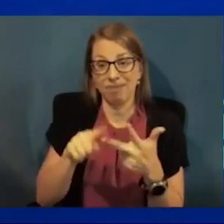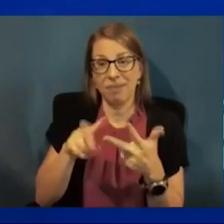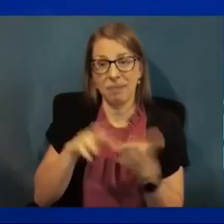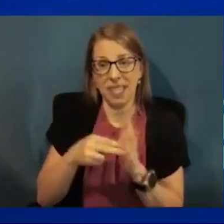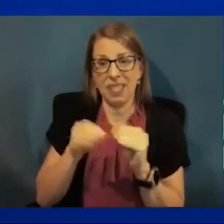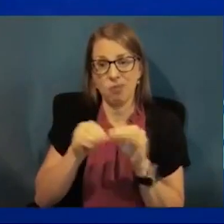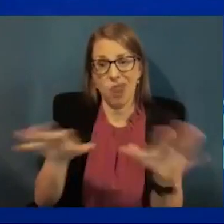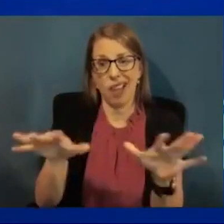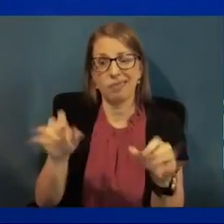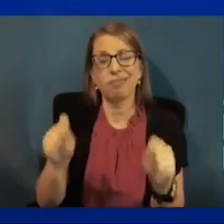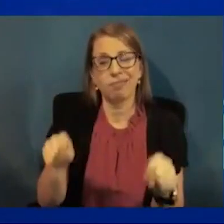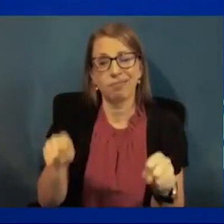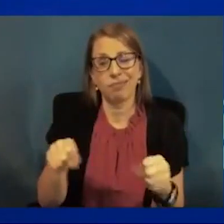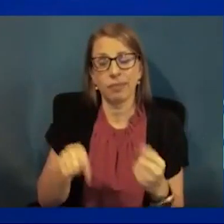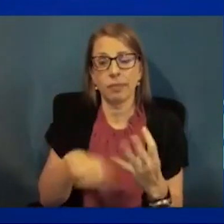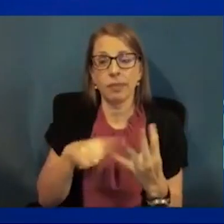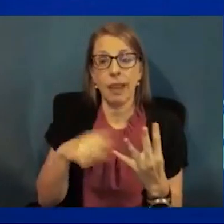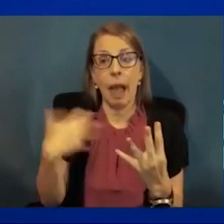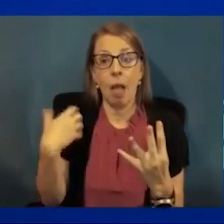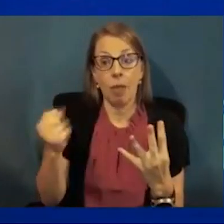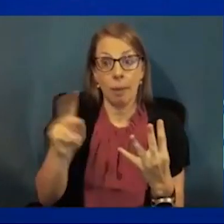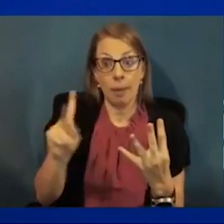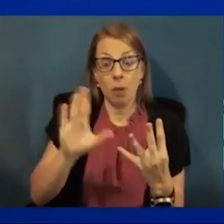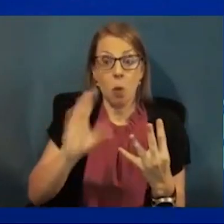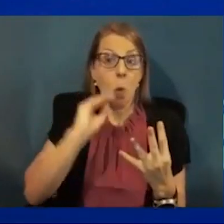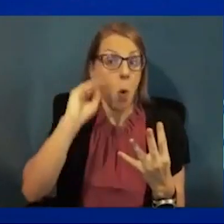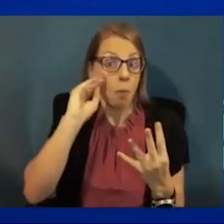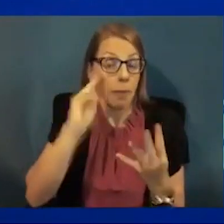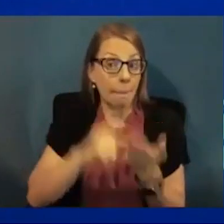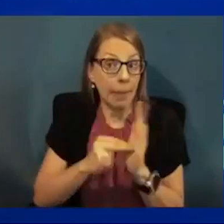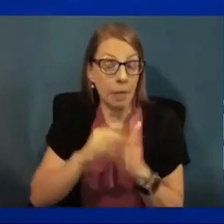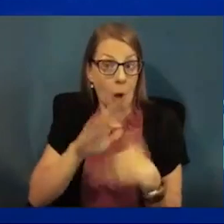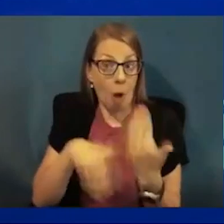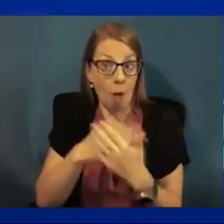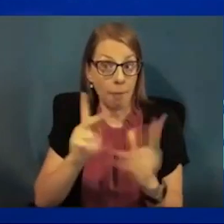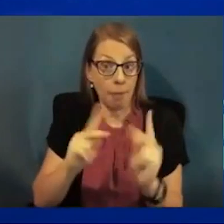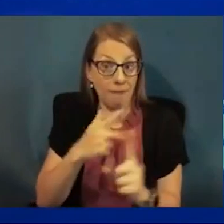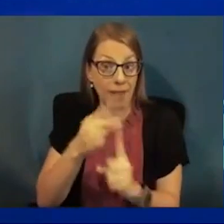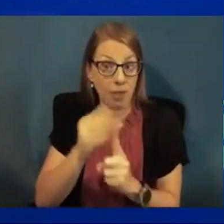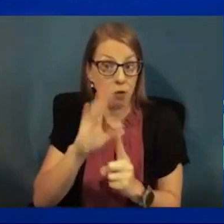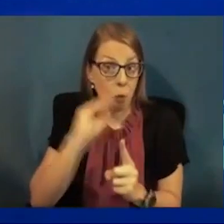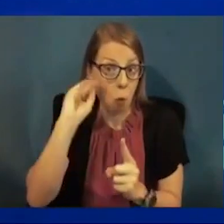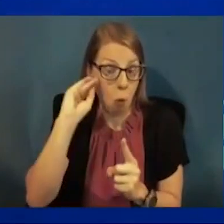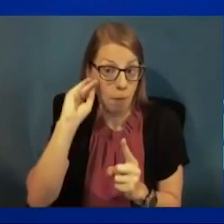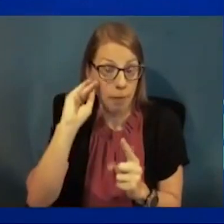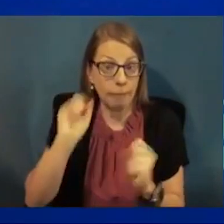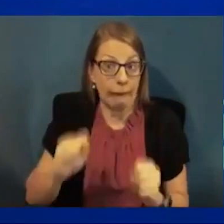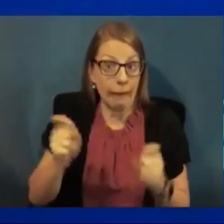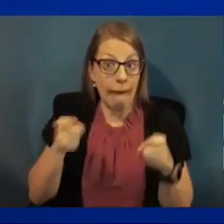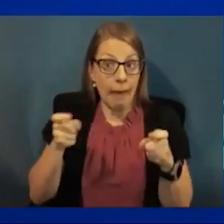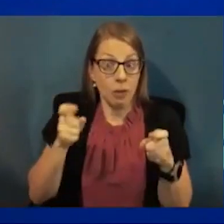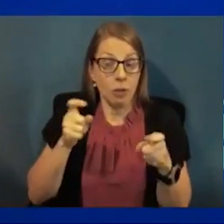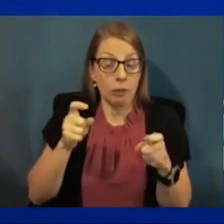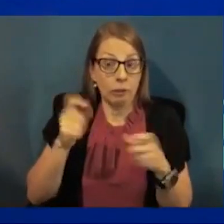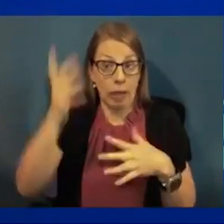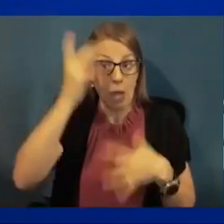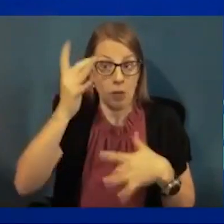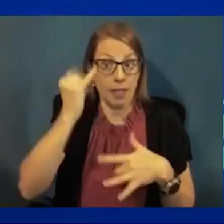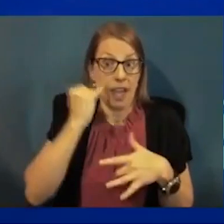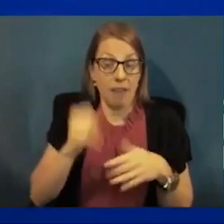How healthy are people at your home? Is everybody at your home vaccinated? Do you think they can handle this illness? And if the answer to those questions are, we feel safe